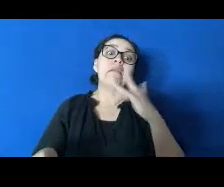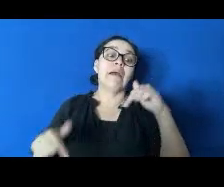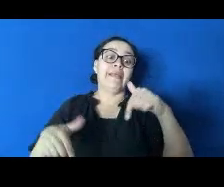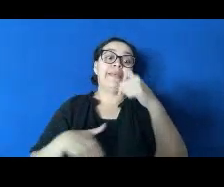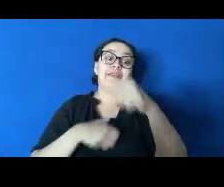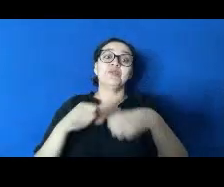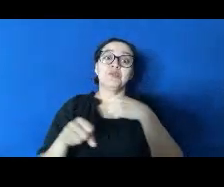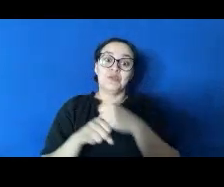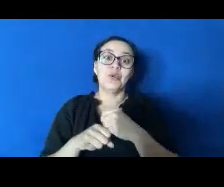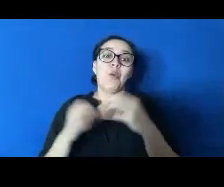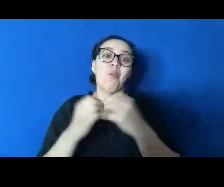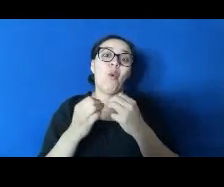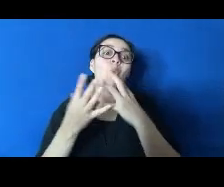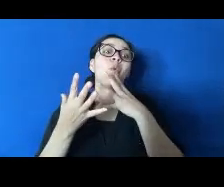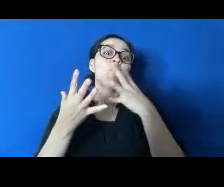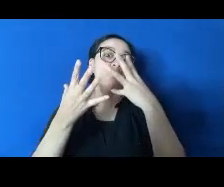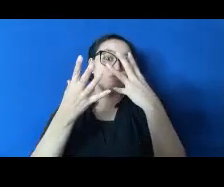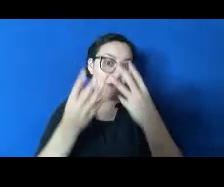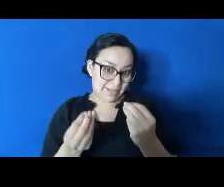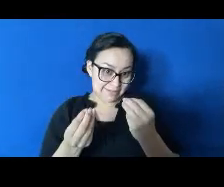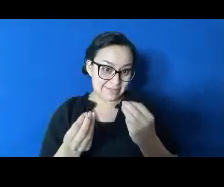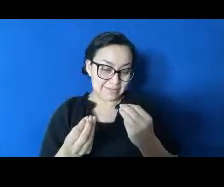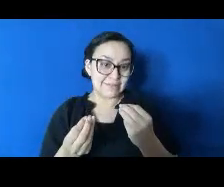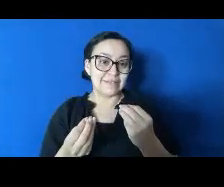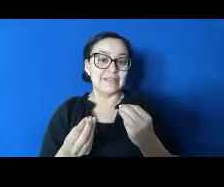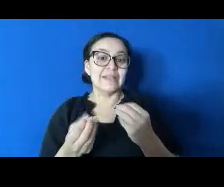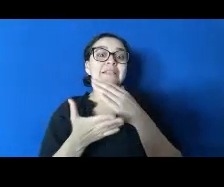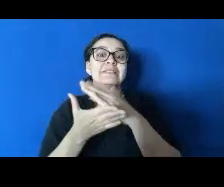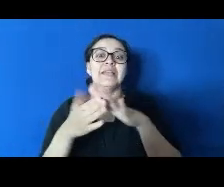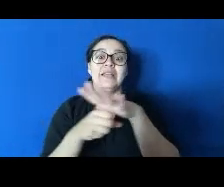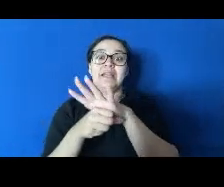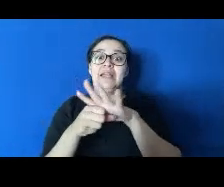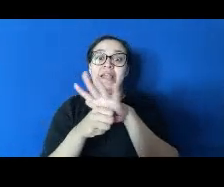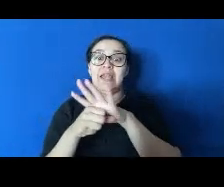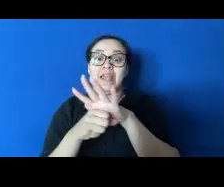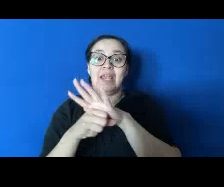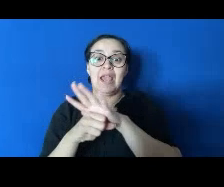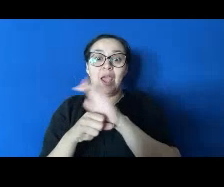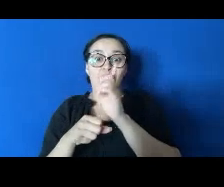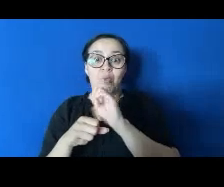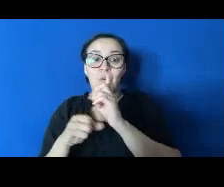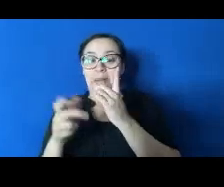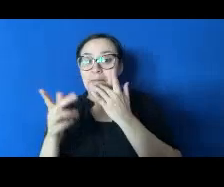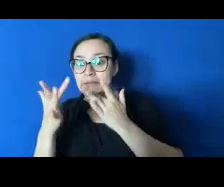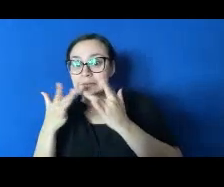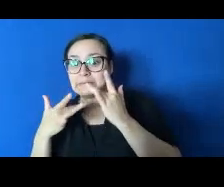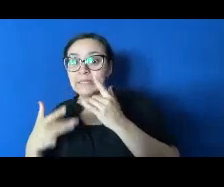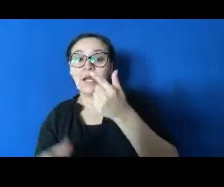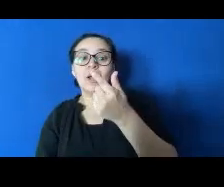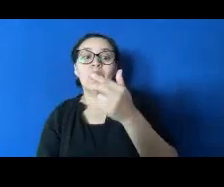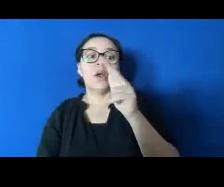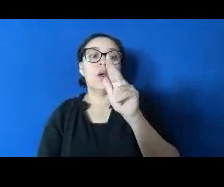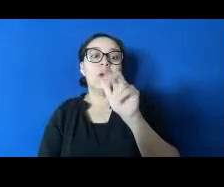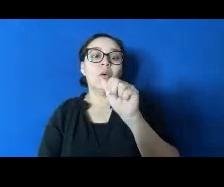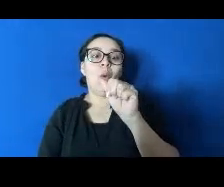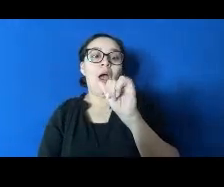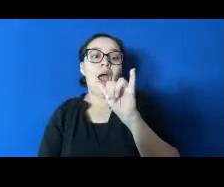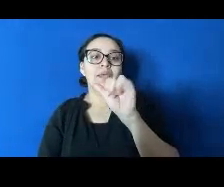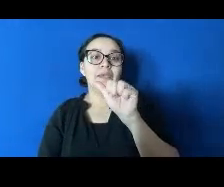Fortunately, it has been humid. You can see the most affected areas are those areas that are Guayama